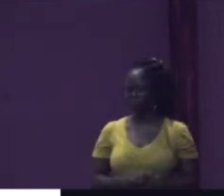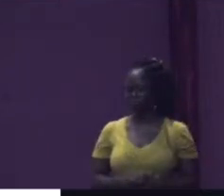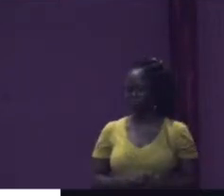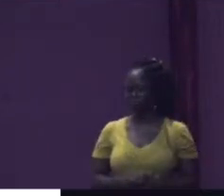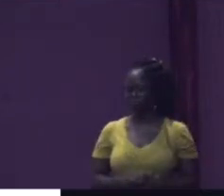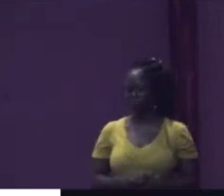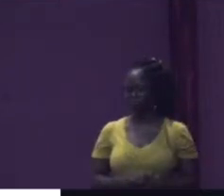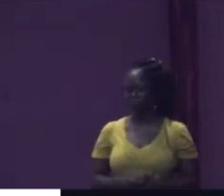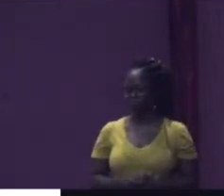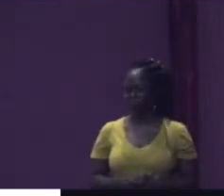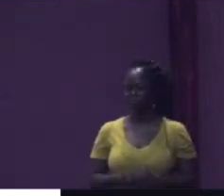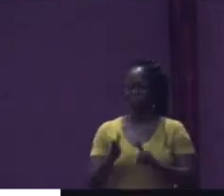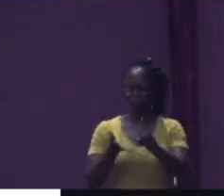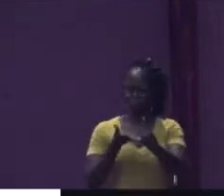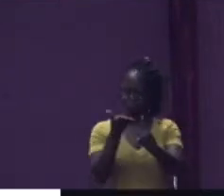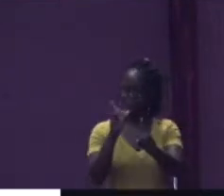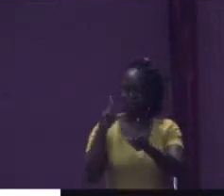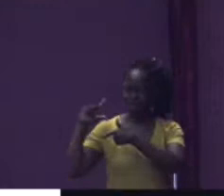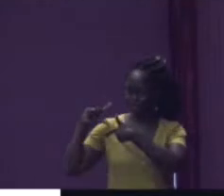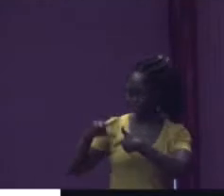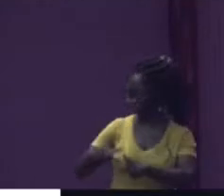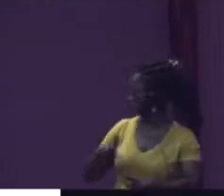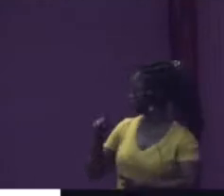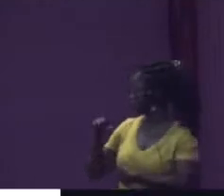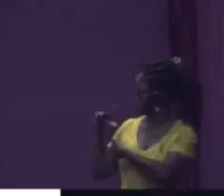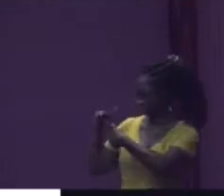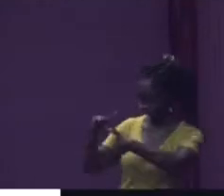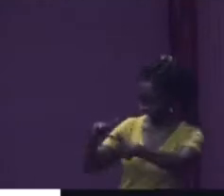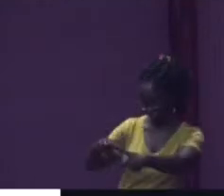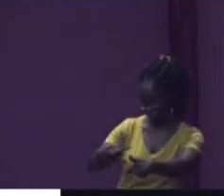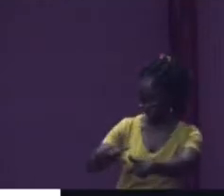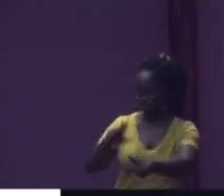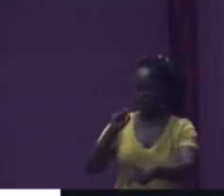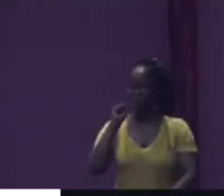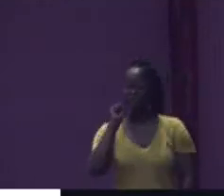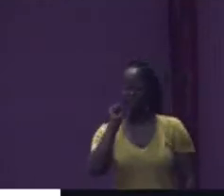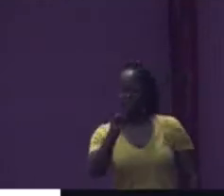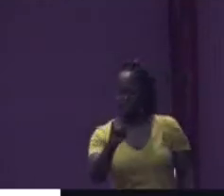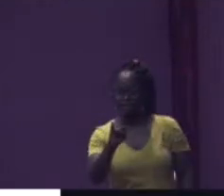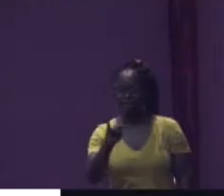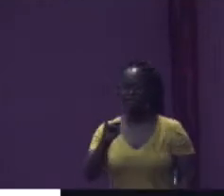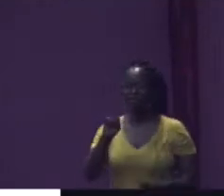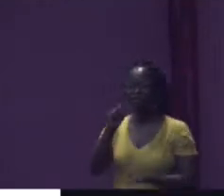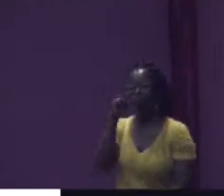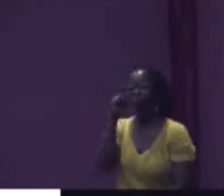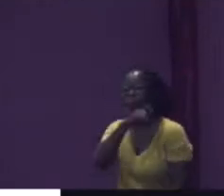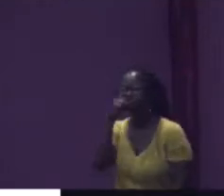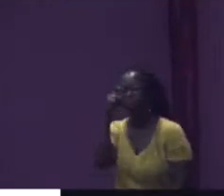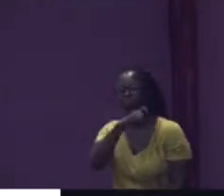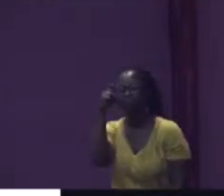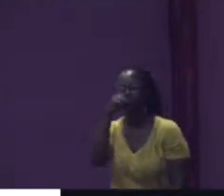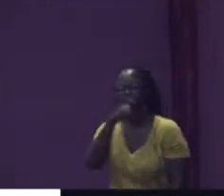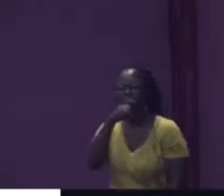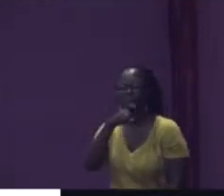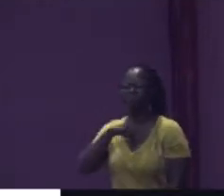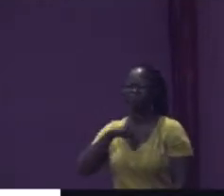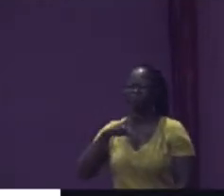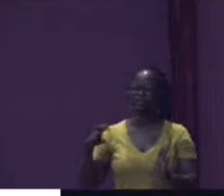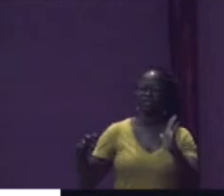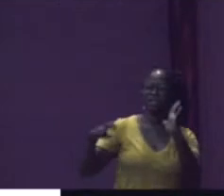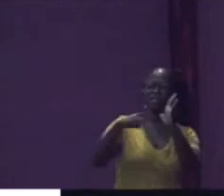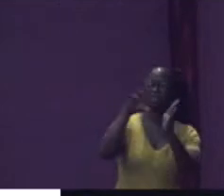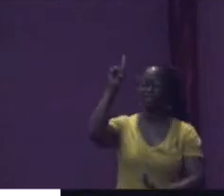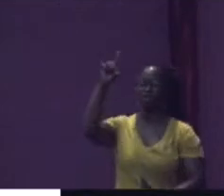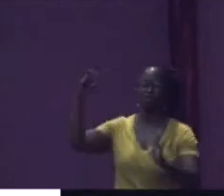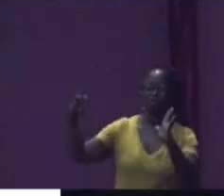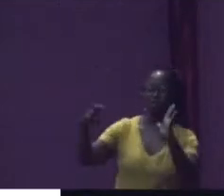very traditional, said if she lied, she would be punished by God. So it's interesting in